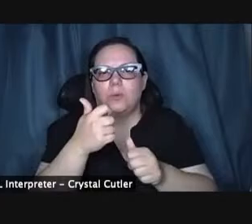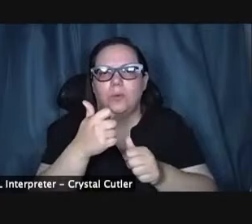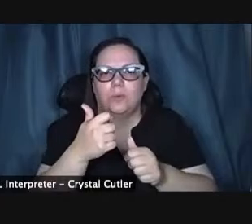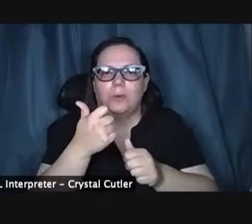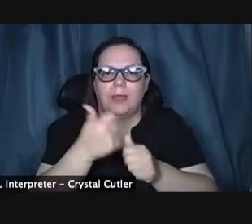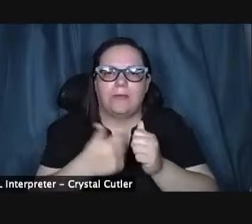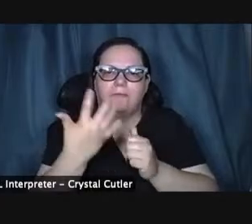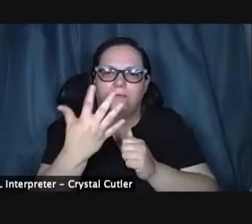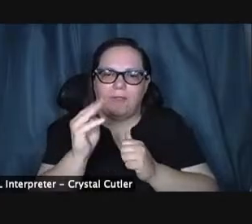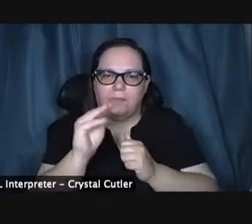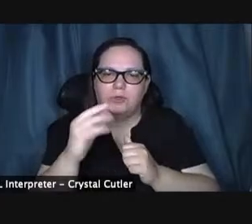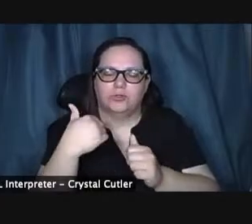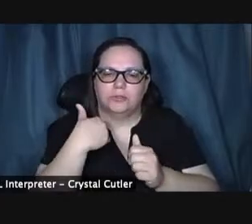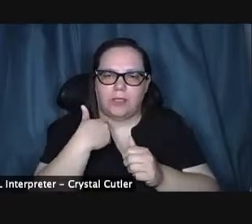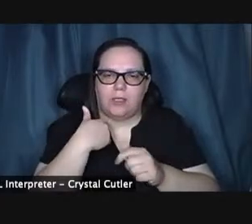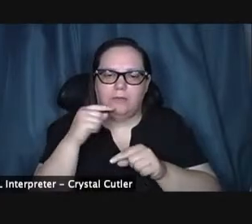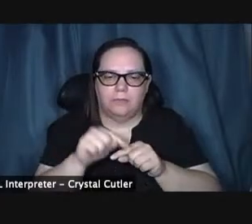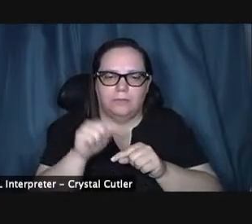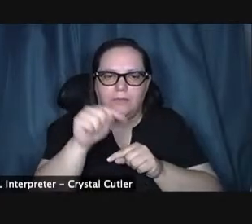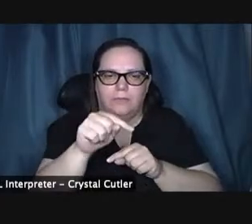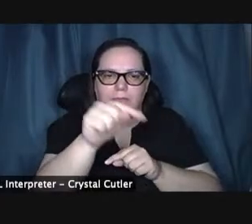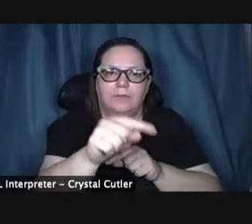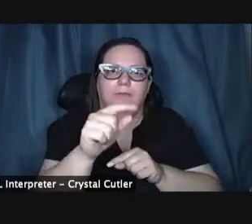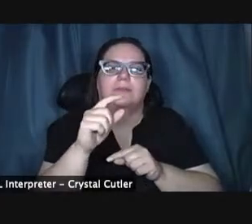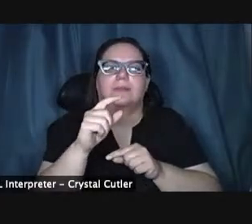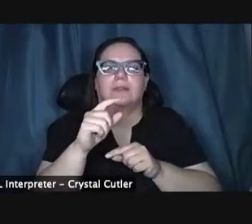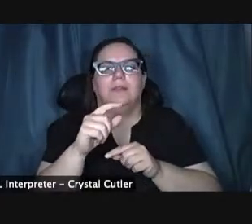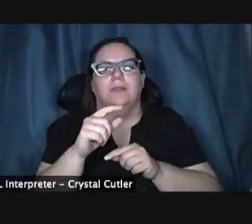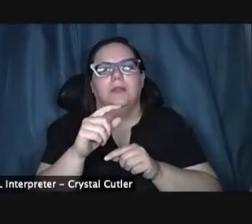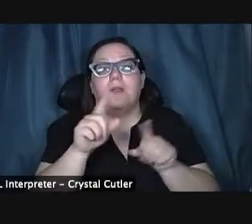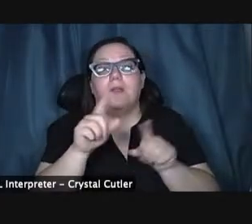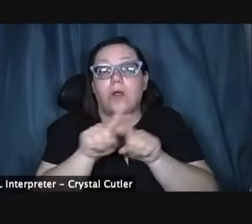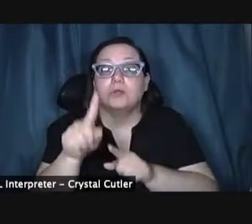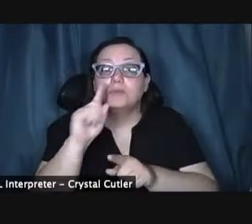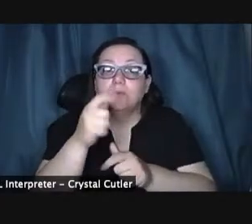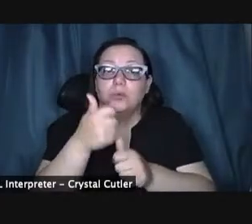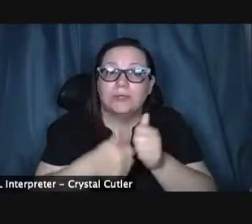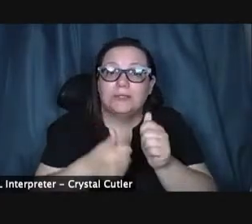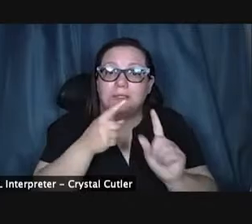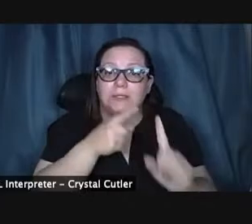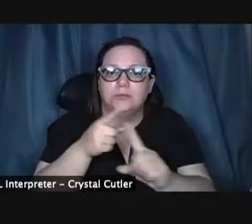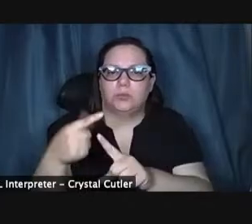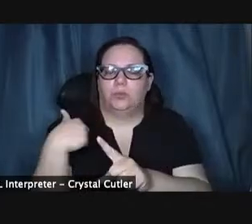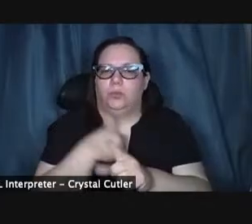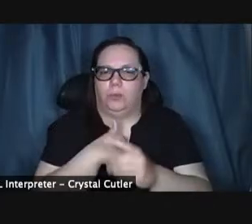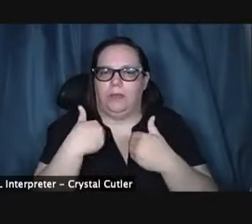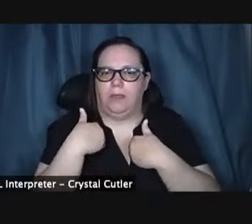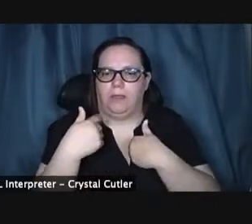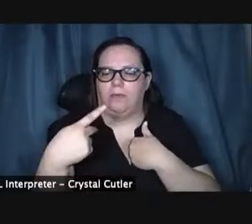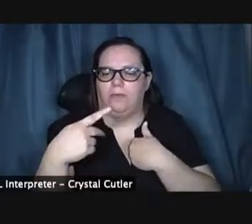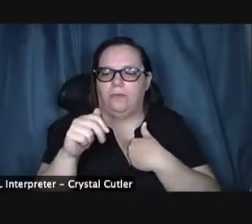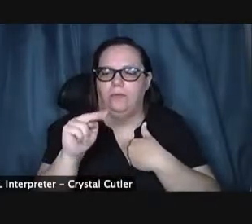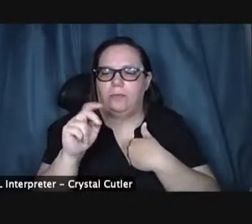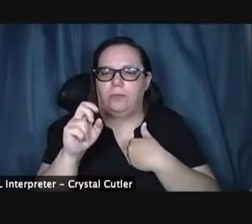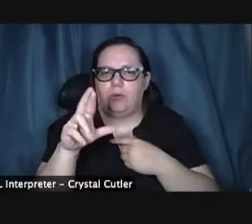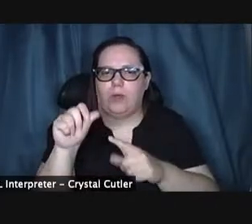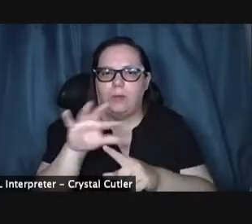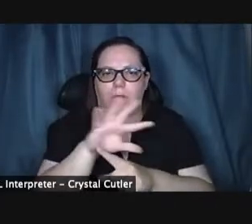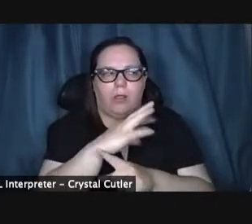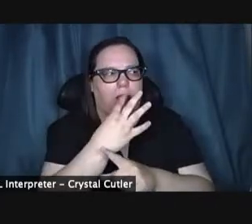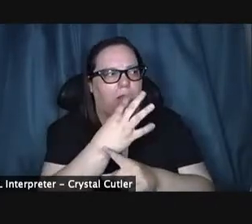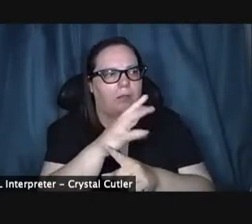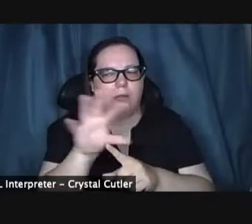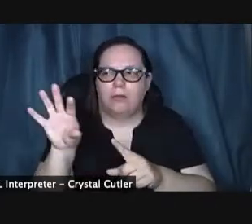data coming in. Also at each of these points, we do a panorama to help with navigation.